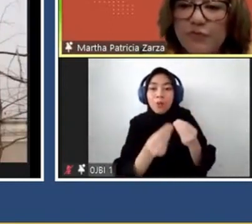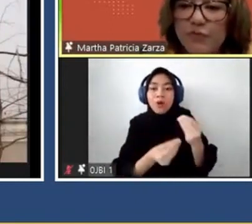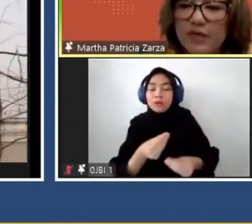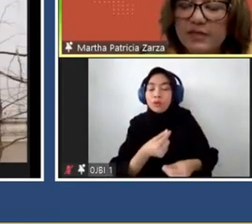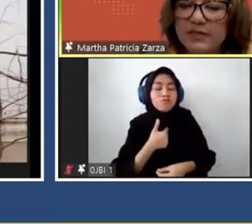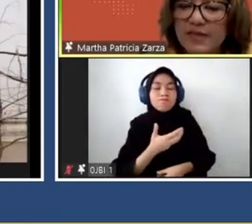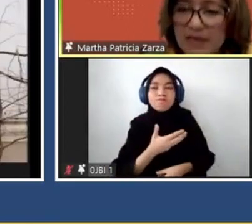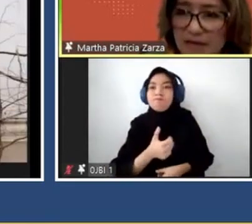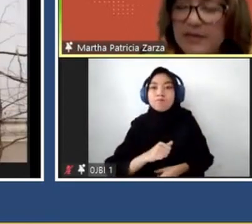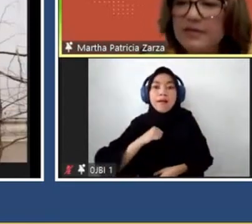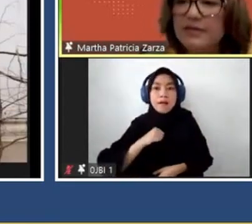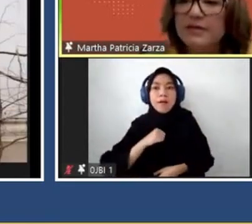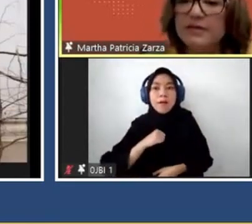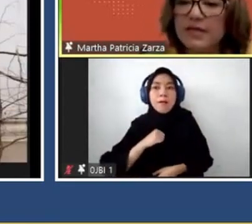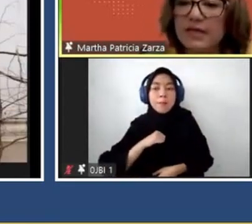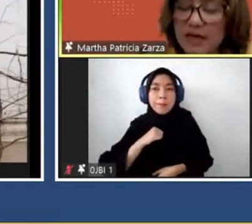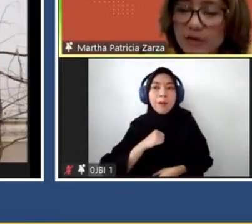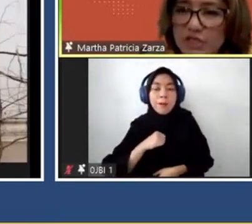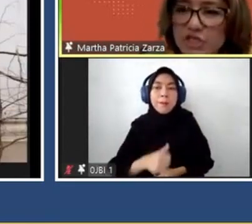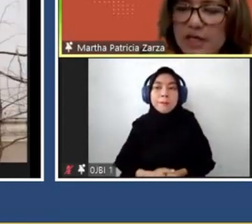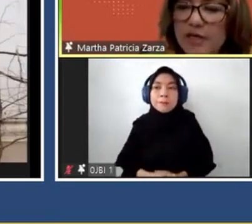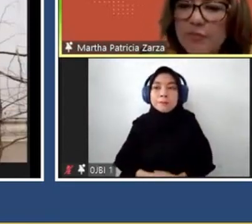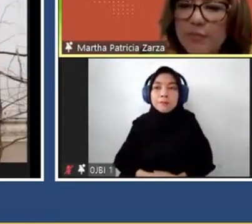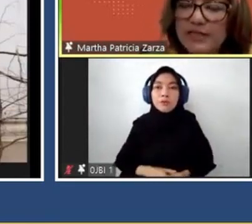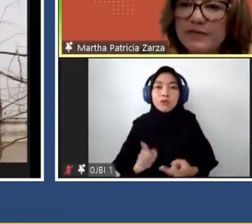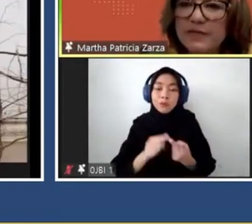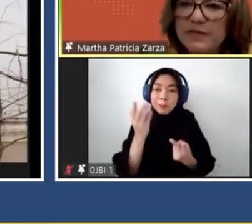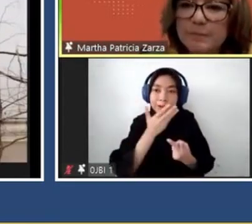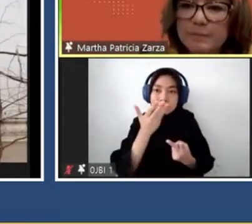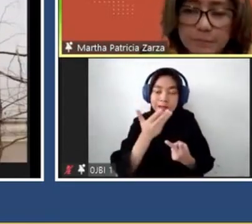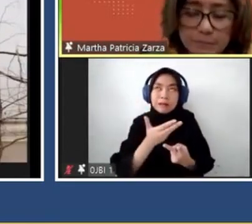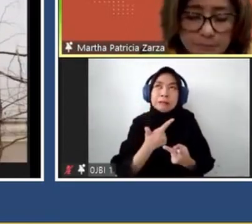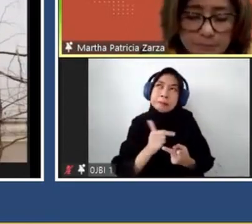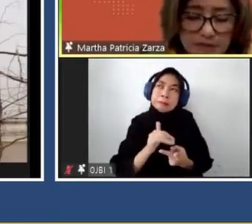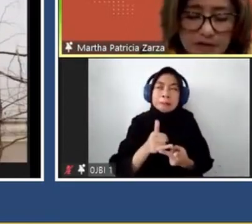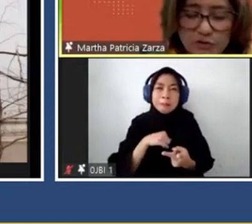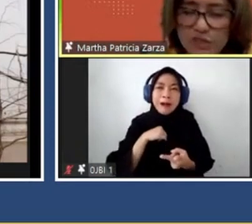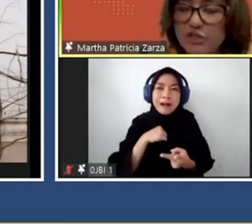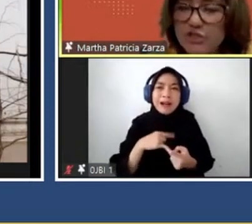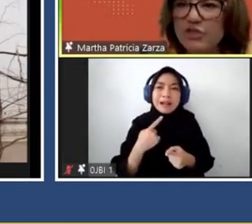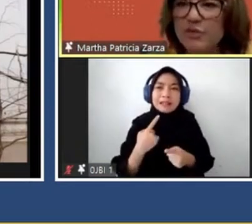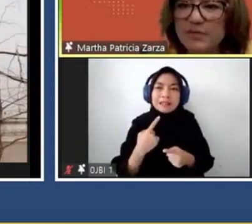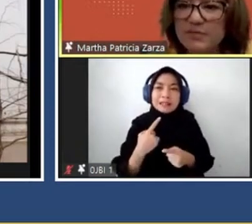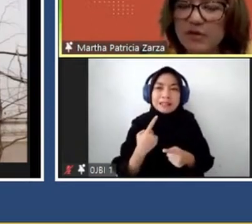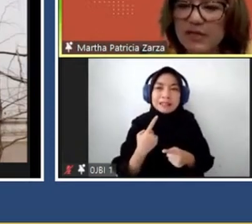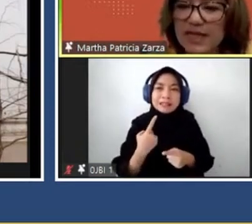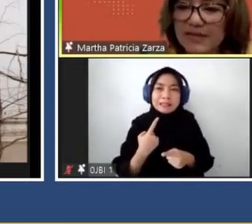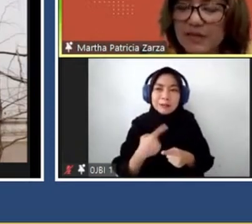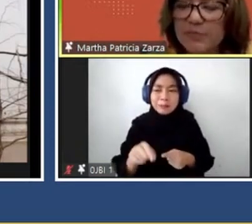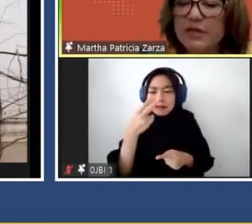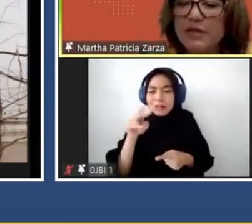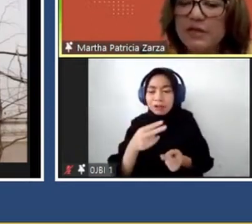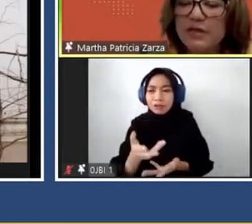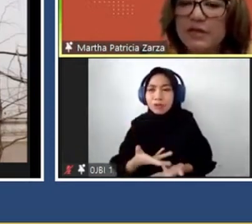of what they are, their language, but the conditions sometimes don't